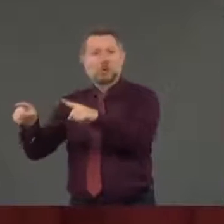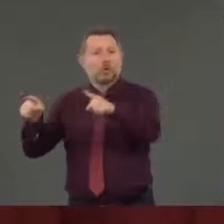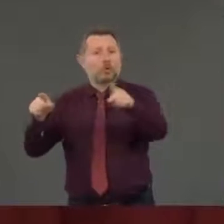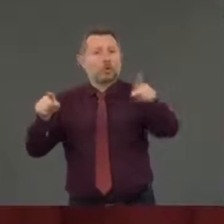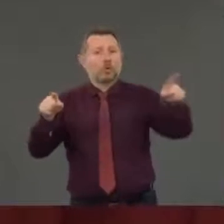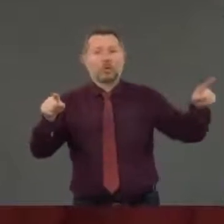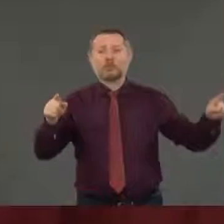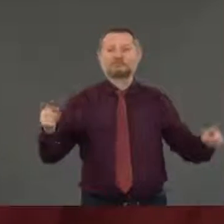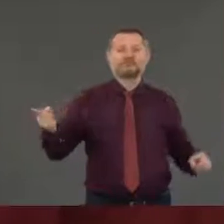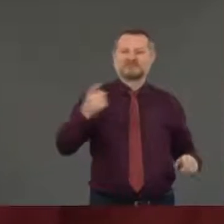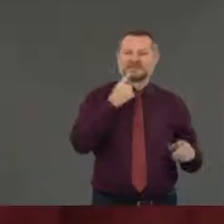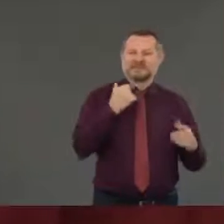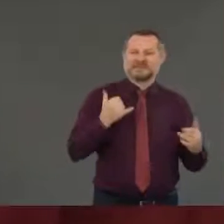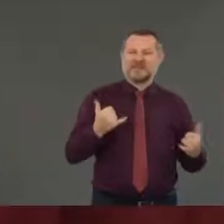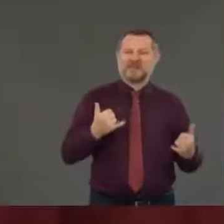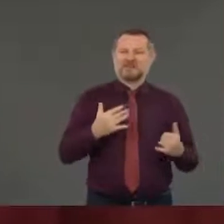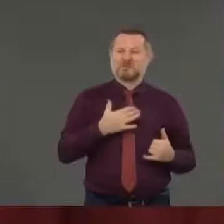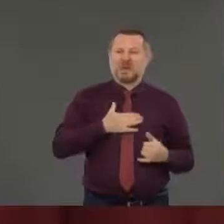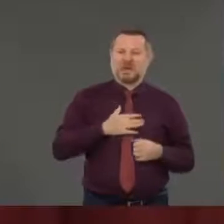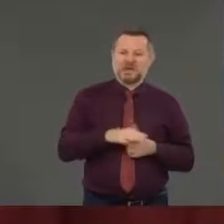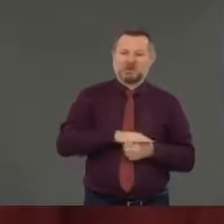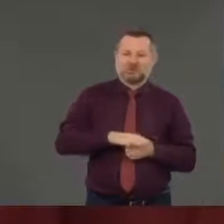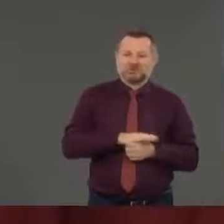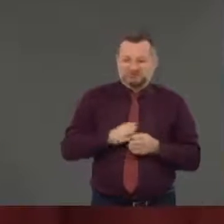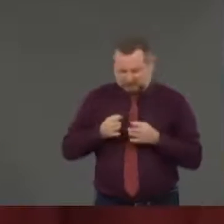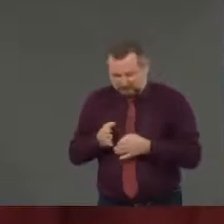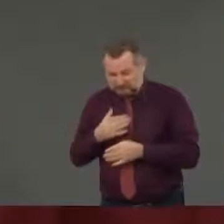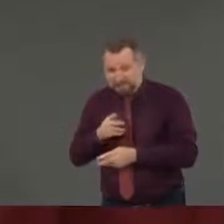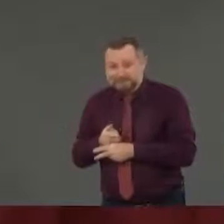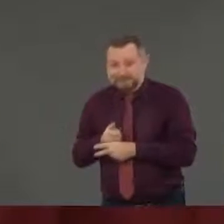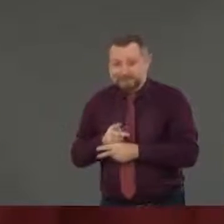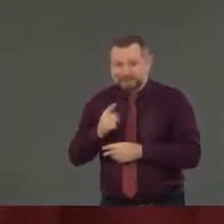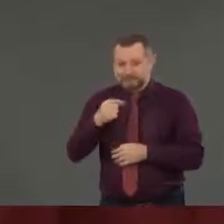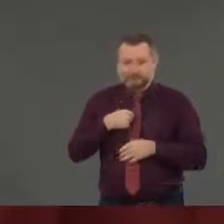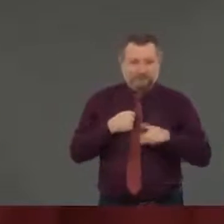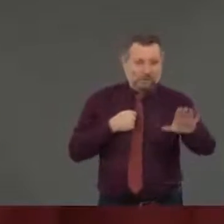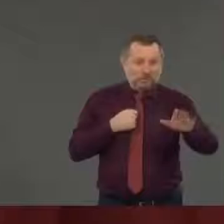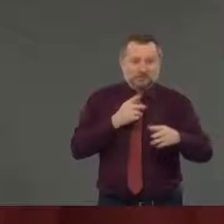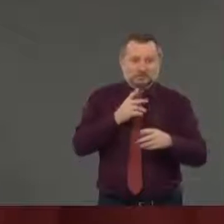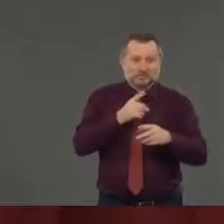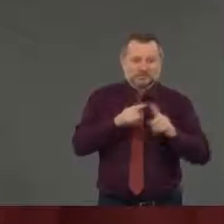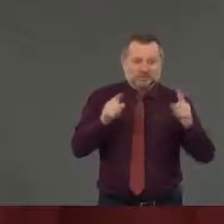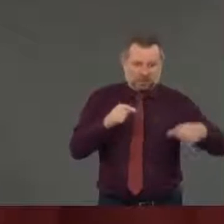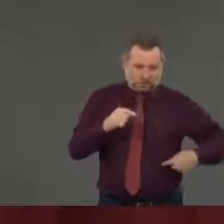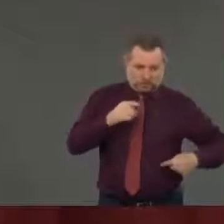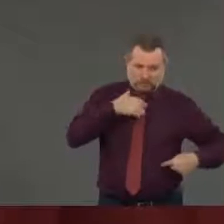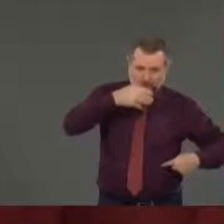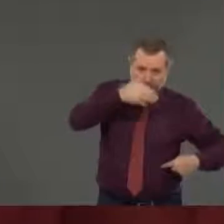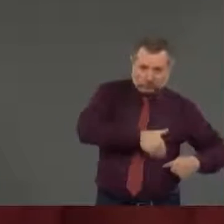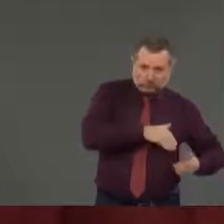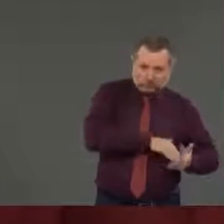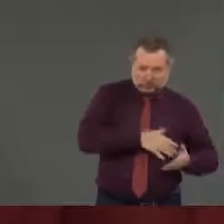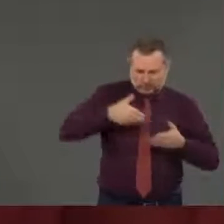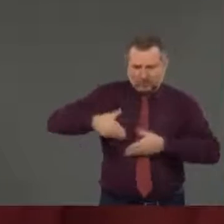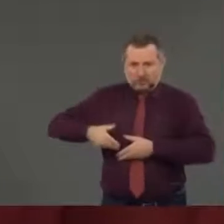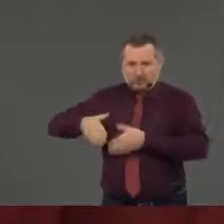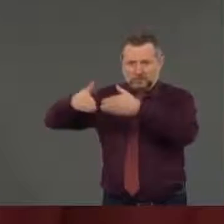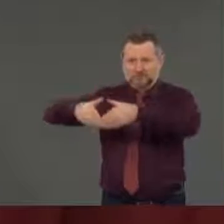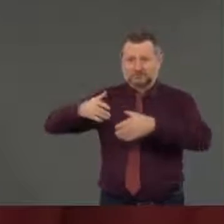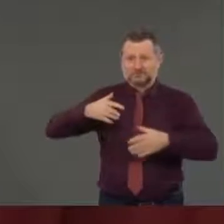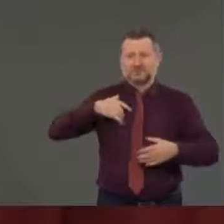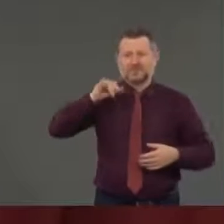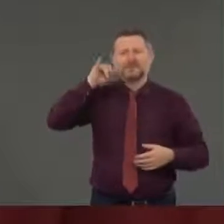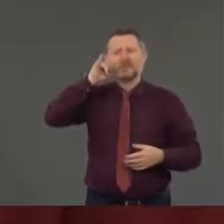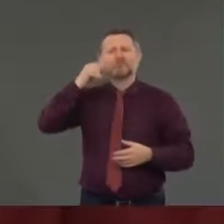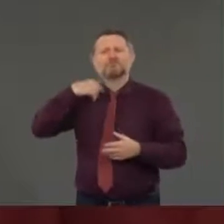their area of expertise to see if there's anything specific about this virus and how it affects them. Yesterday I had an opportunity to talk to some of the NIH scientists